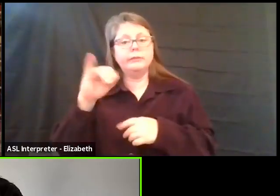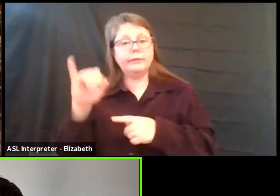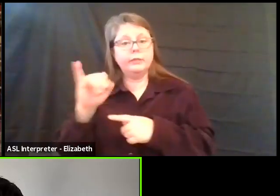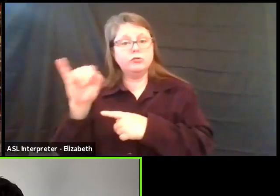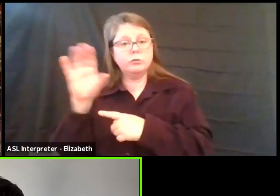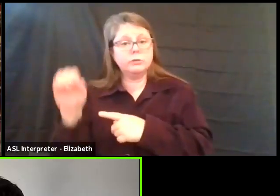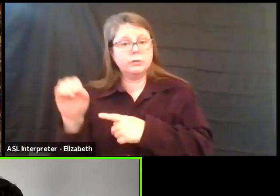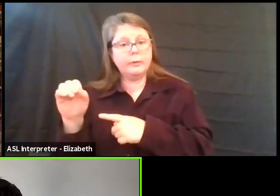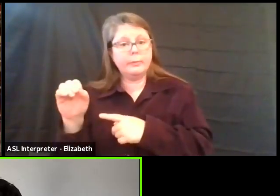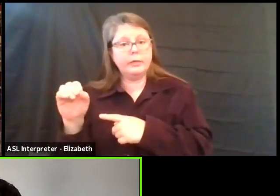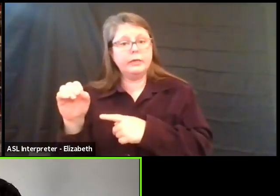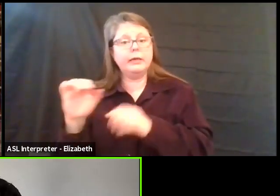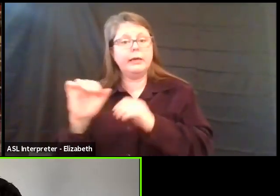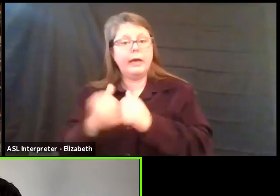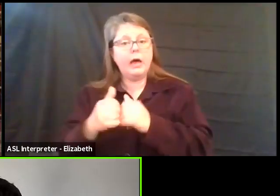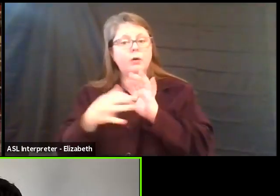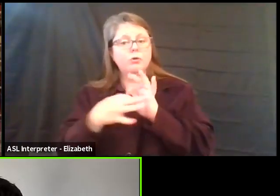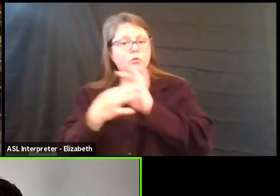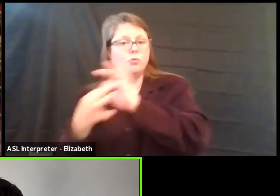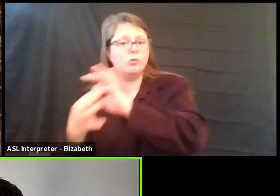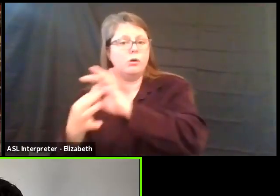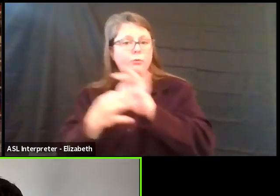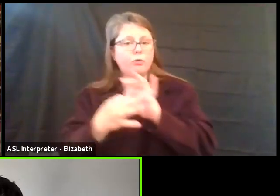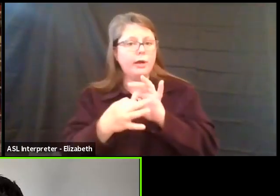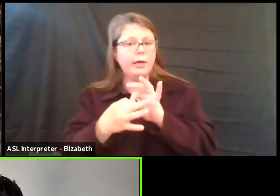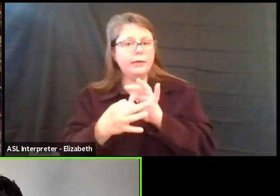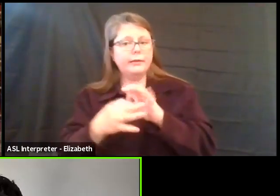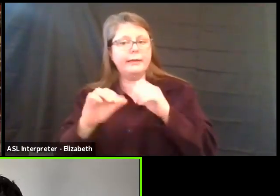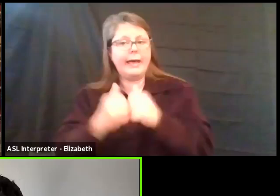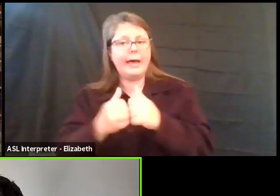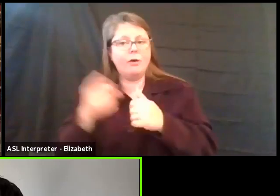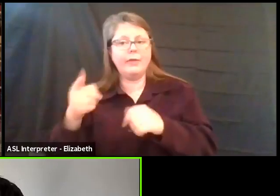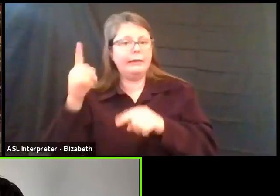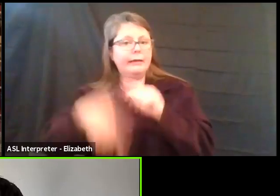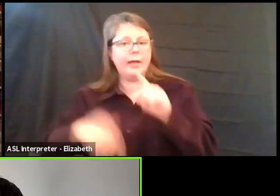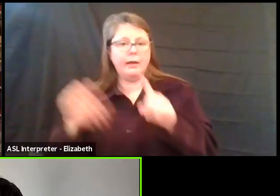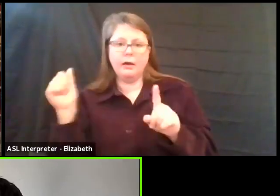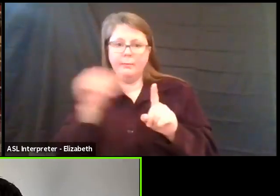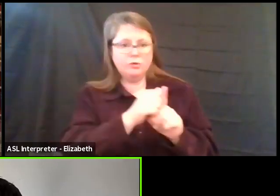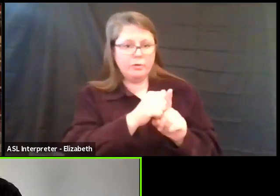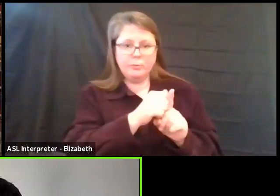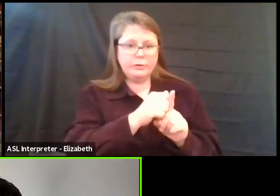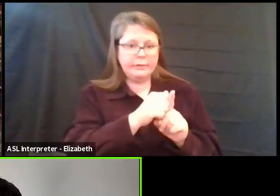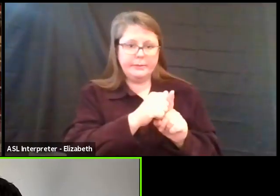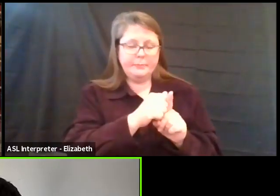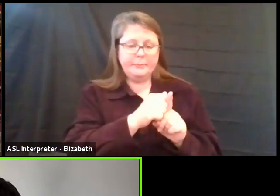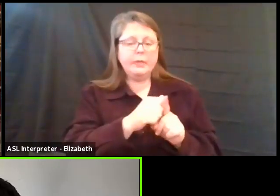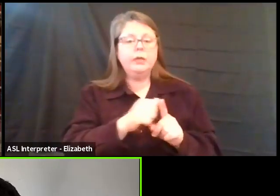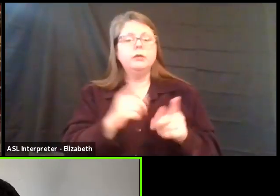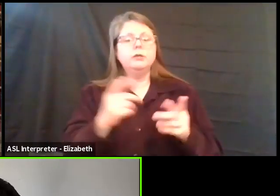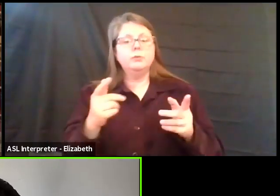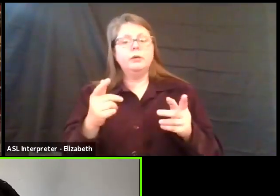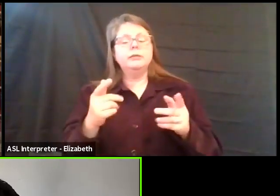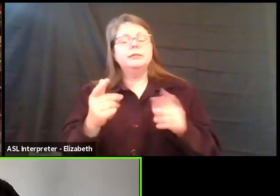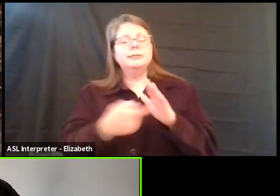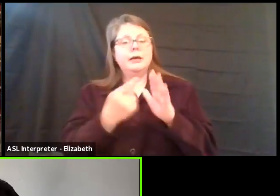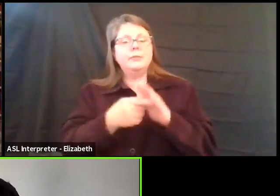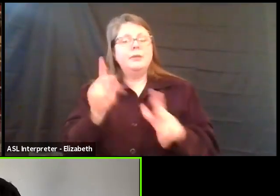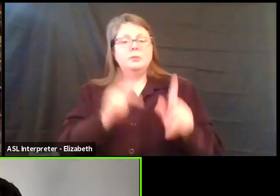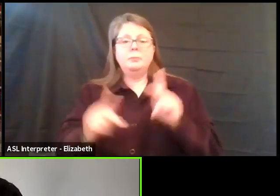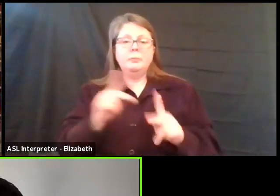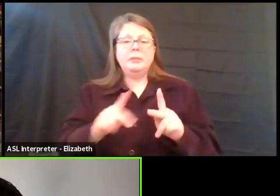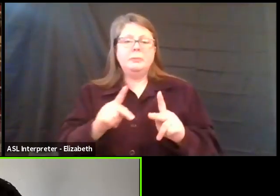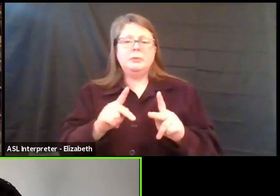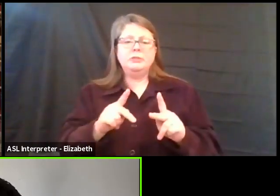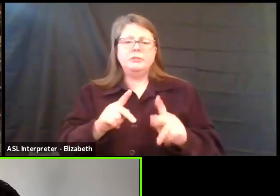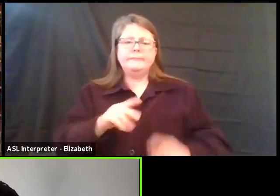the cases I see that are really bad are where people get frustrated and say, you know what, I'm just gonna say